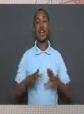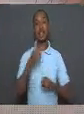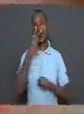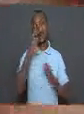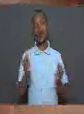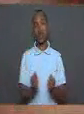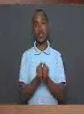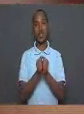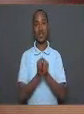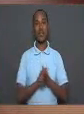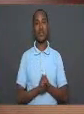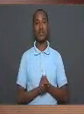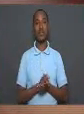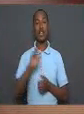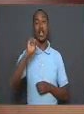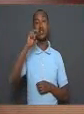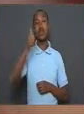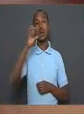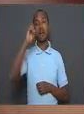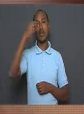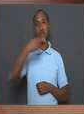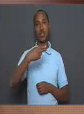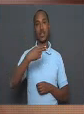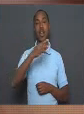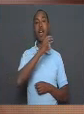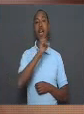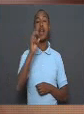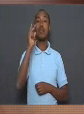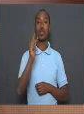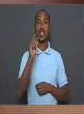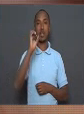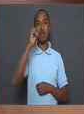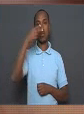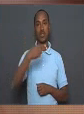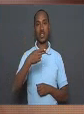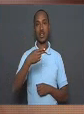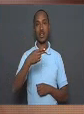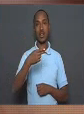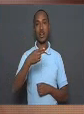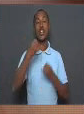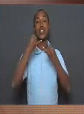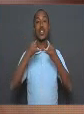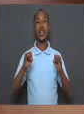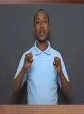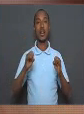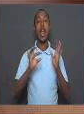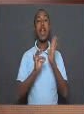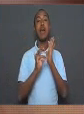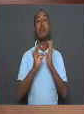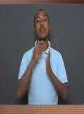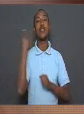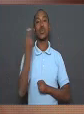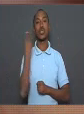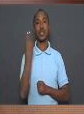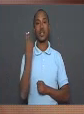together. Sodium hydroxide and potassium hydroxide share a number of